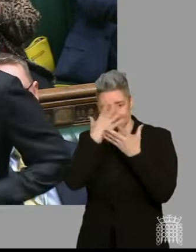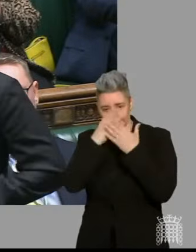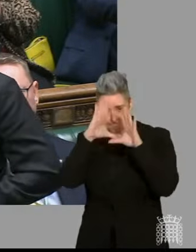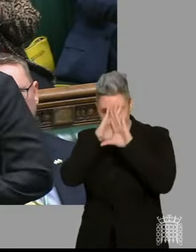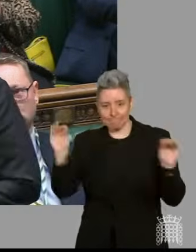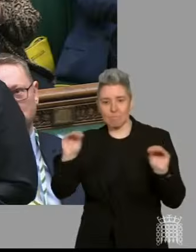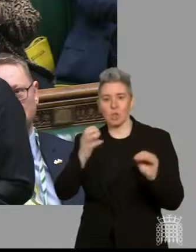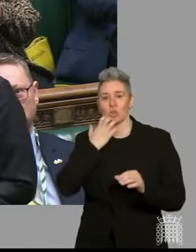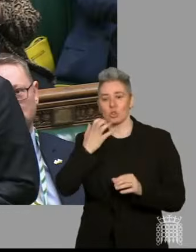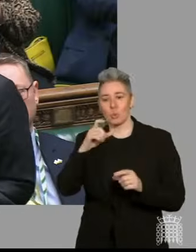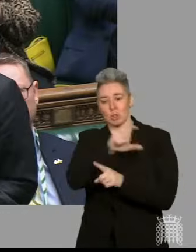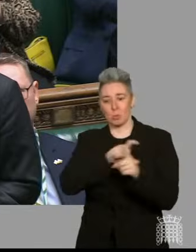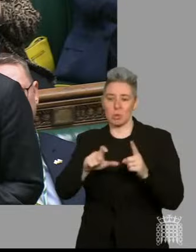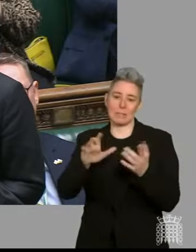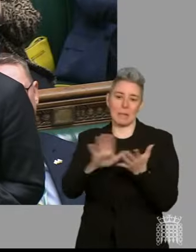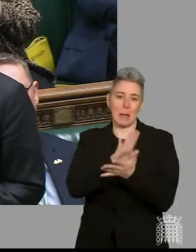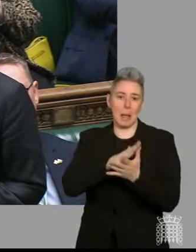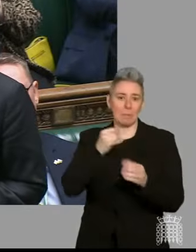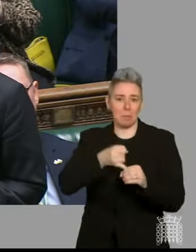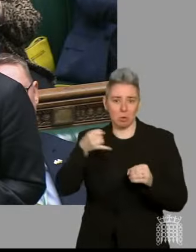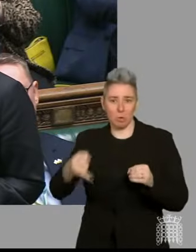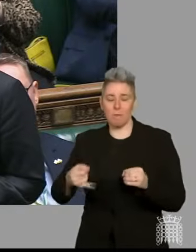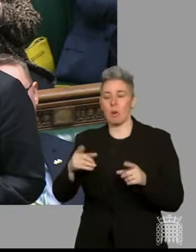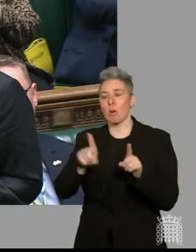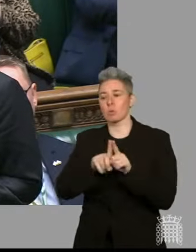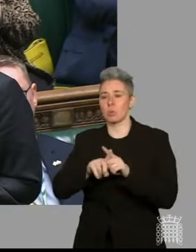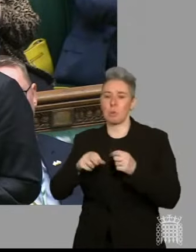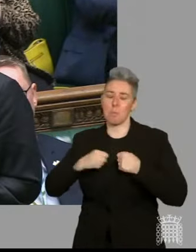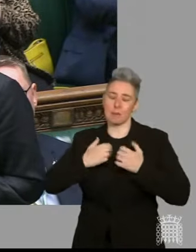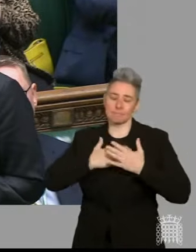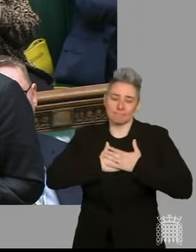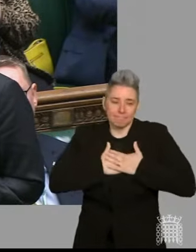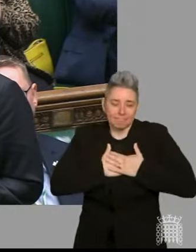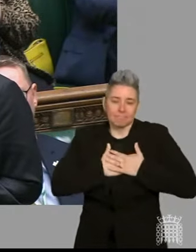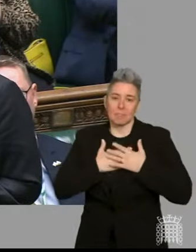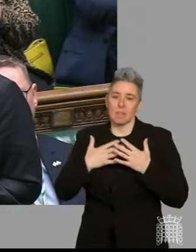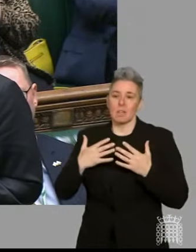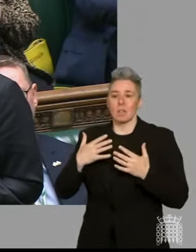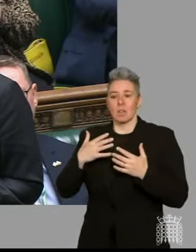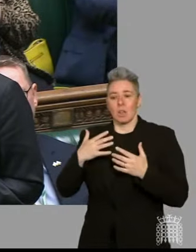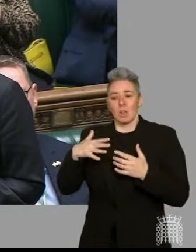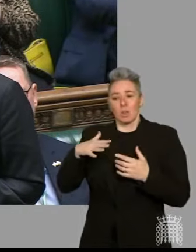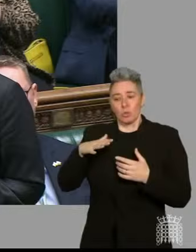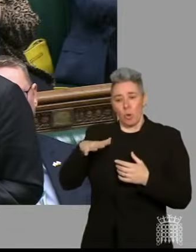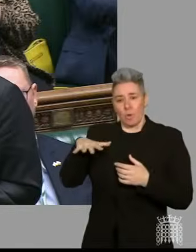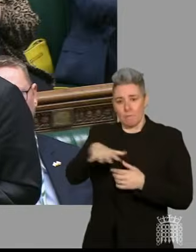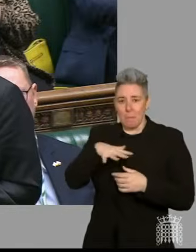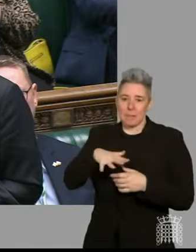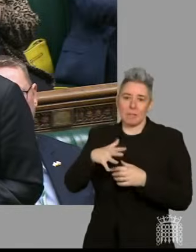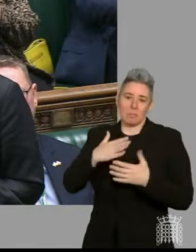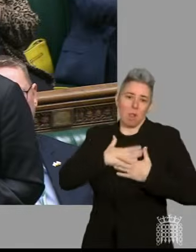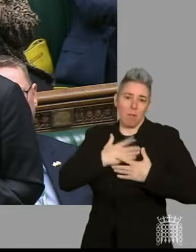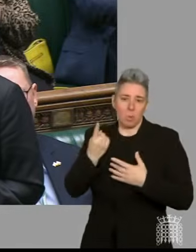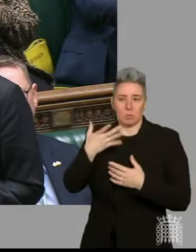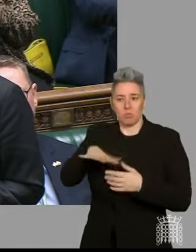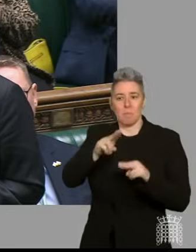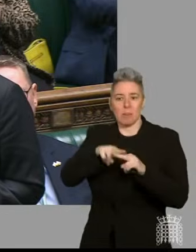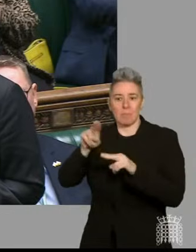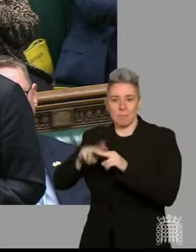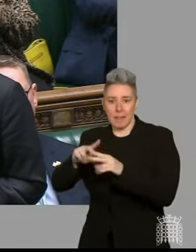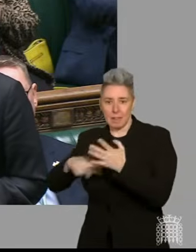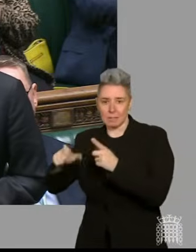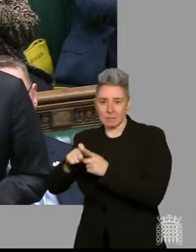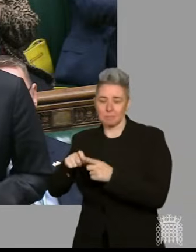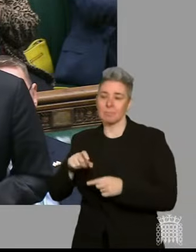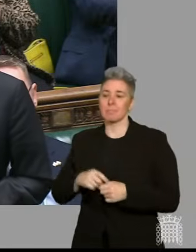of family and loved ones of Frank Field. 2 years ago, when mass graves were discovered